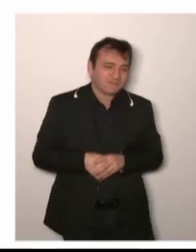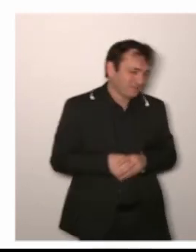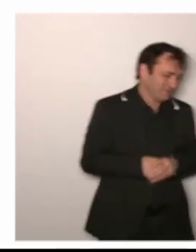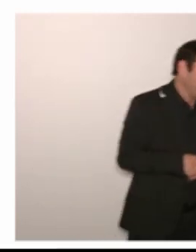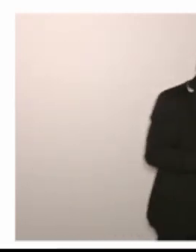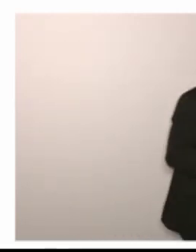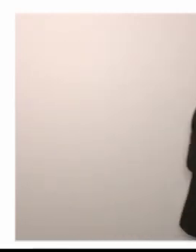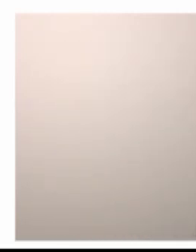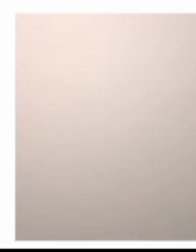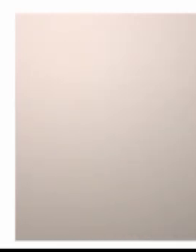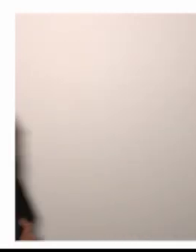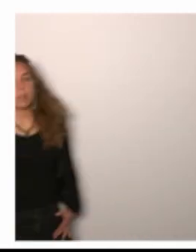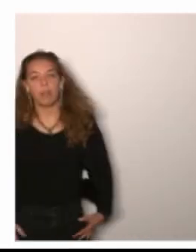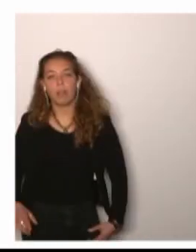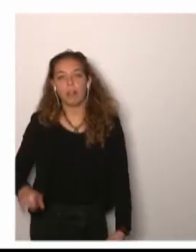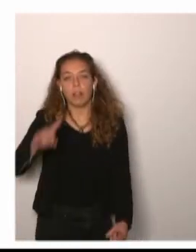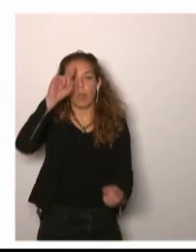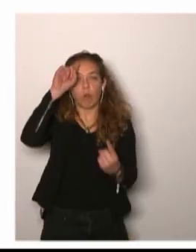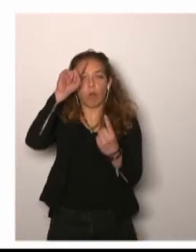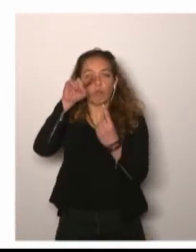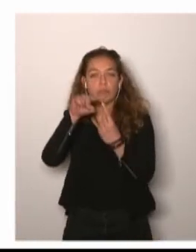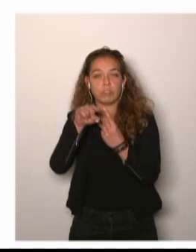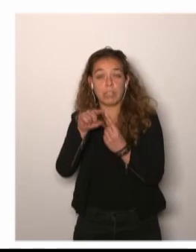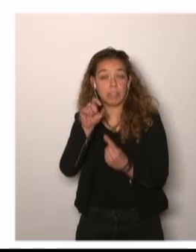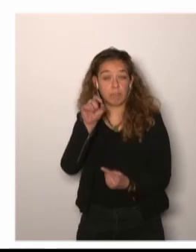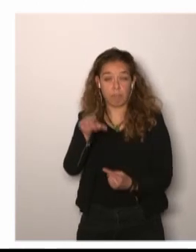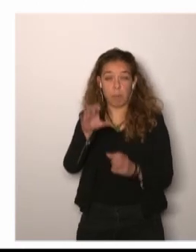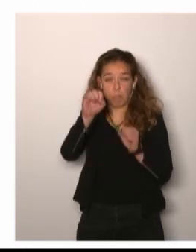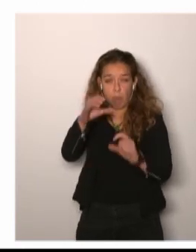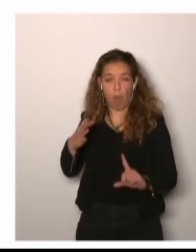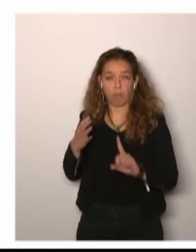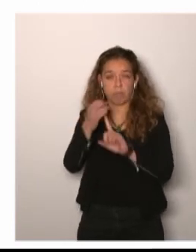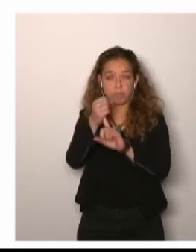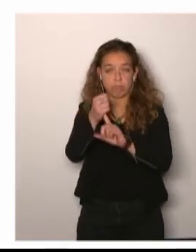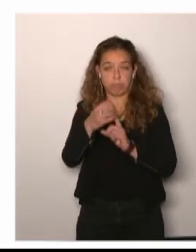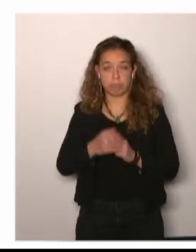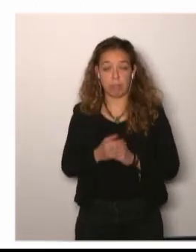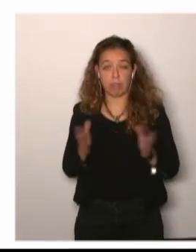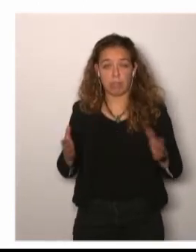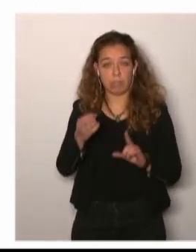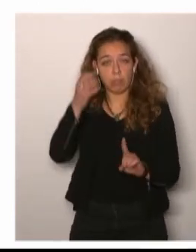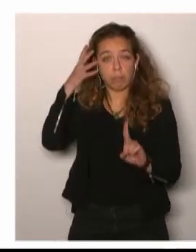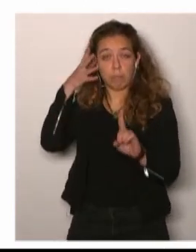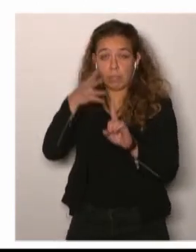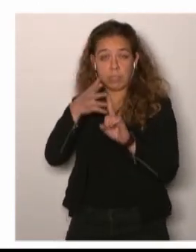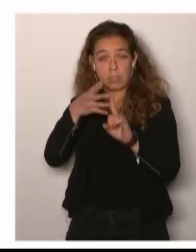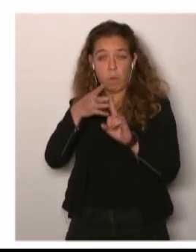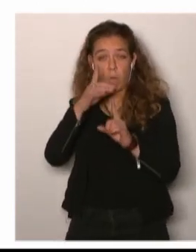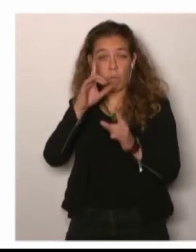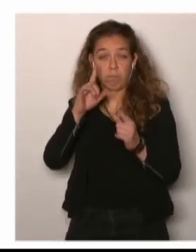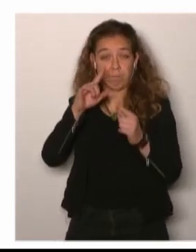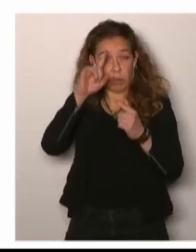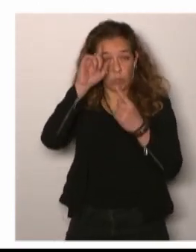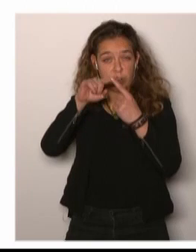the actions foreseen under the mission fall under the responsibility of member states, under the